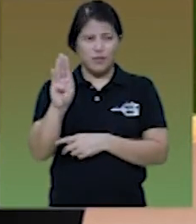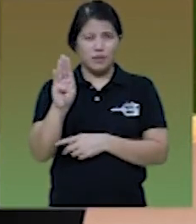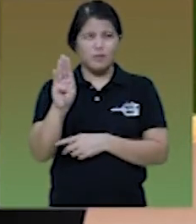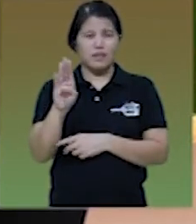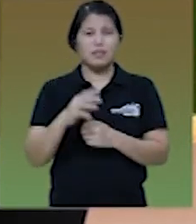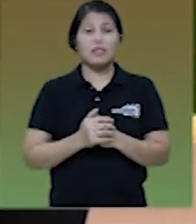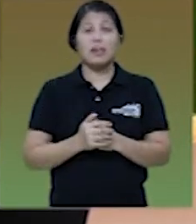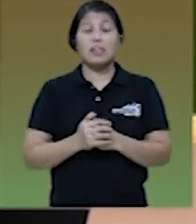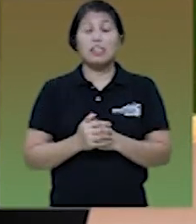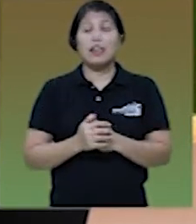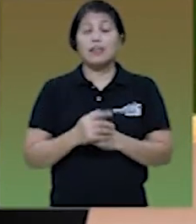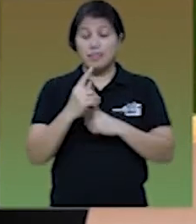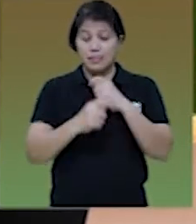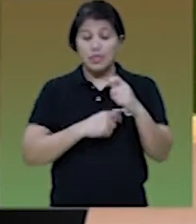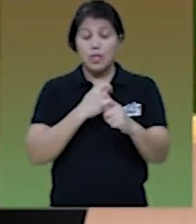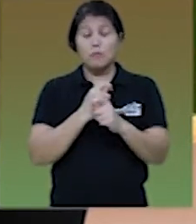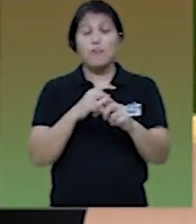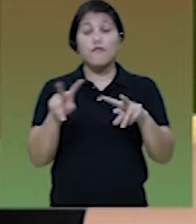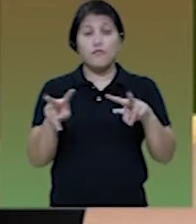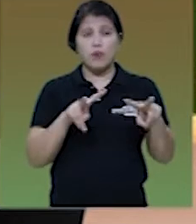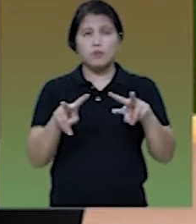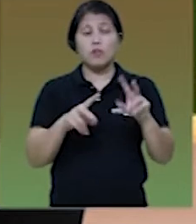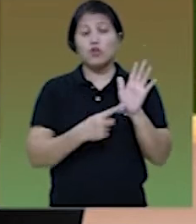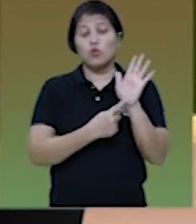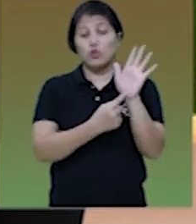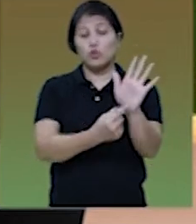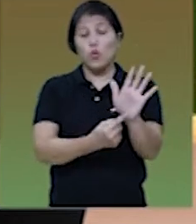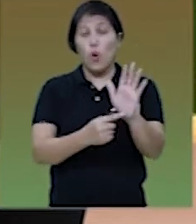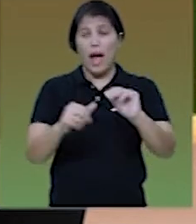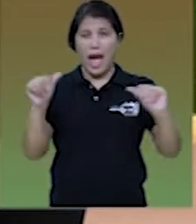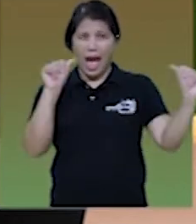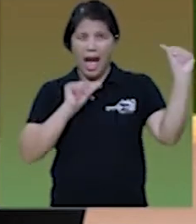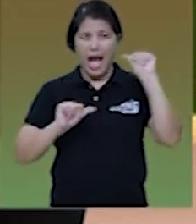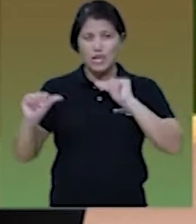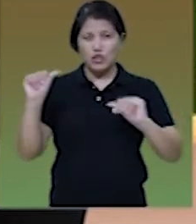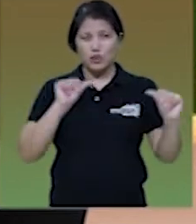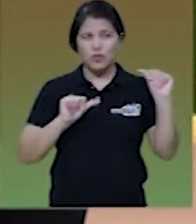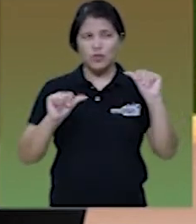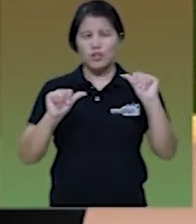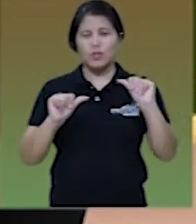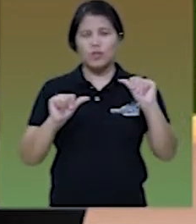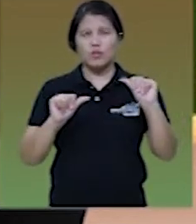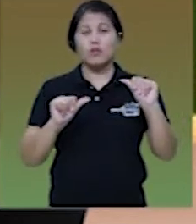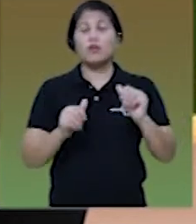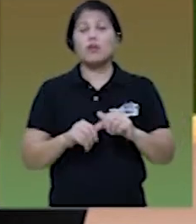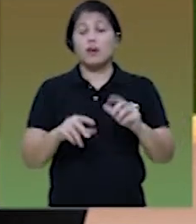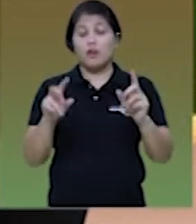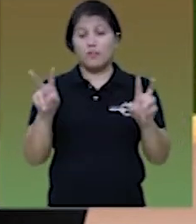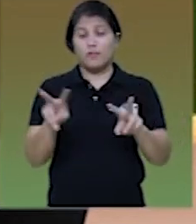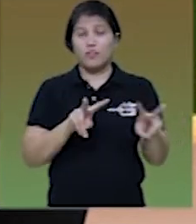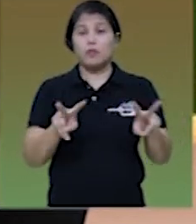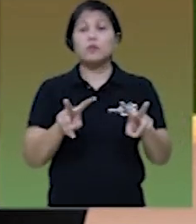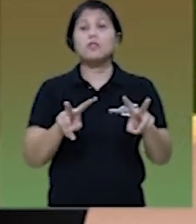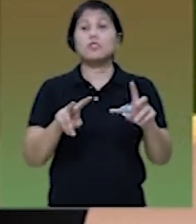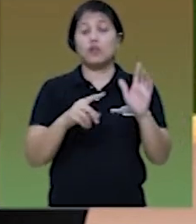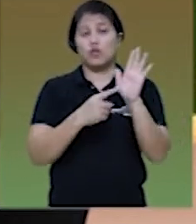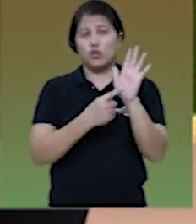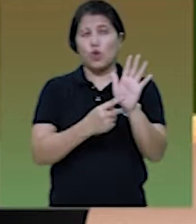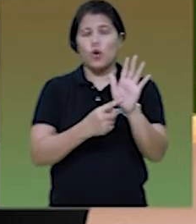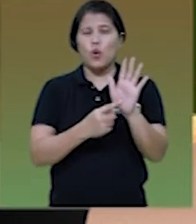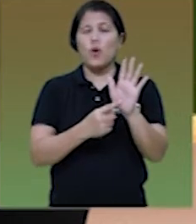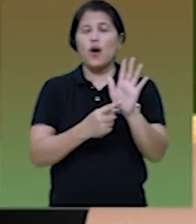are a type of verbs that show actions. Verbs that show actions are